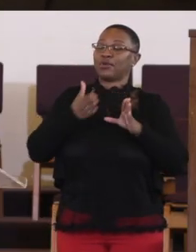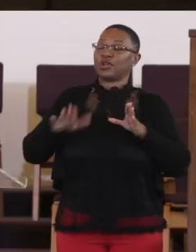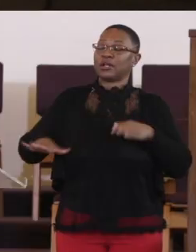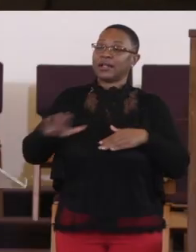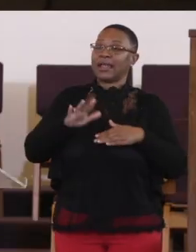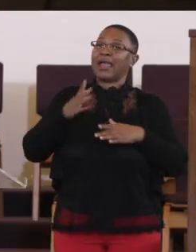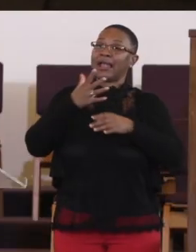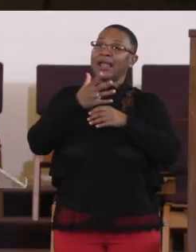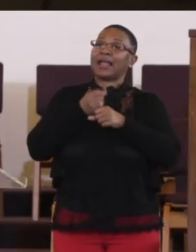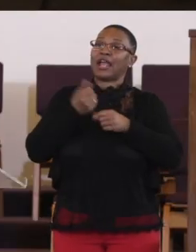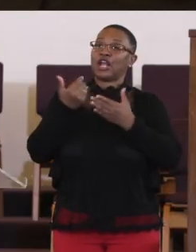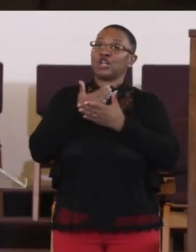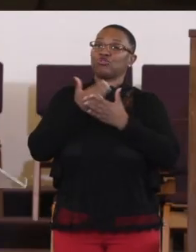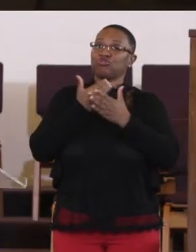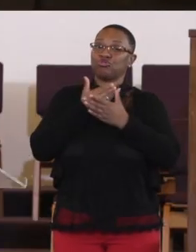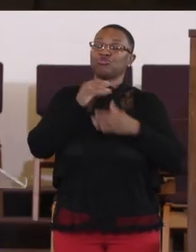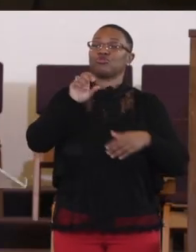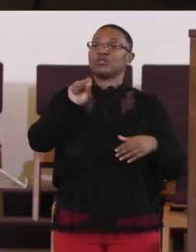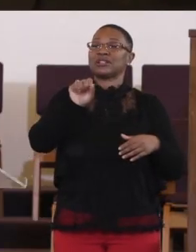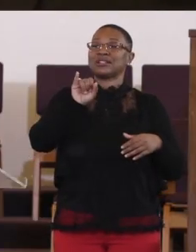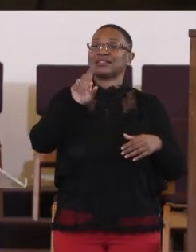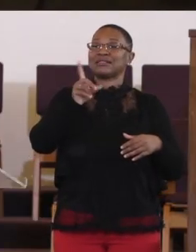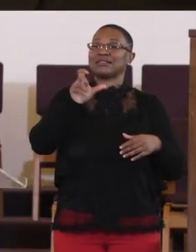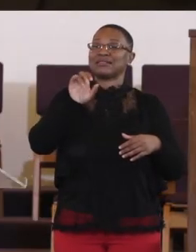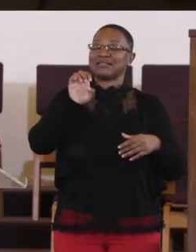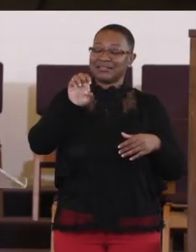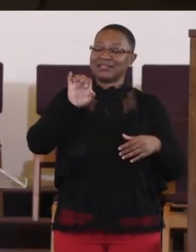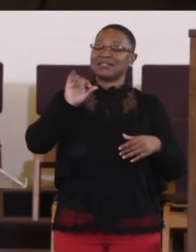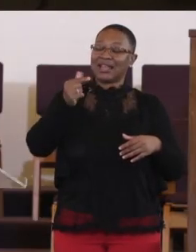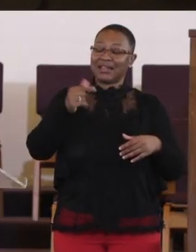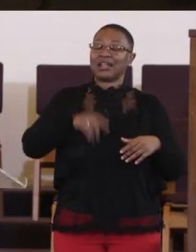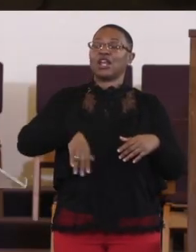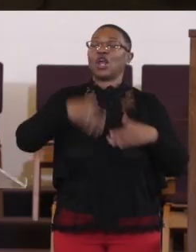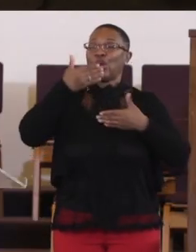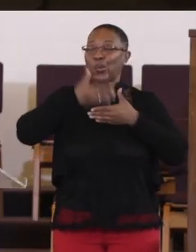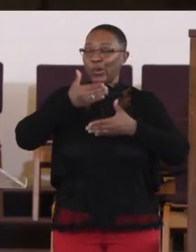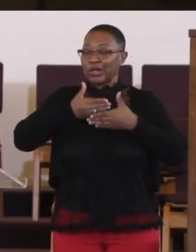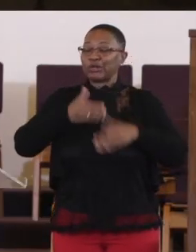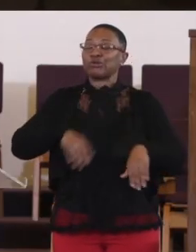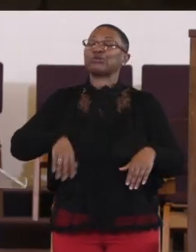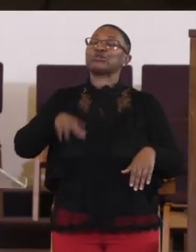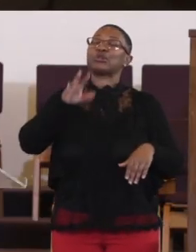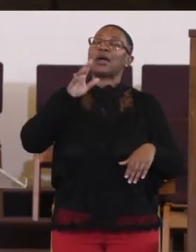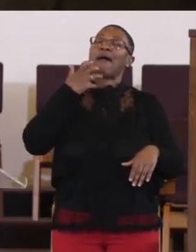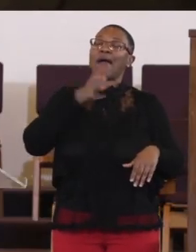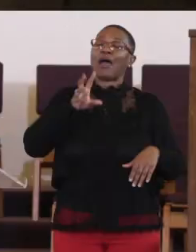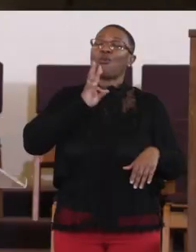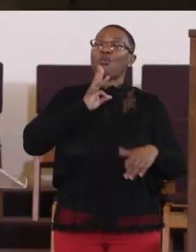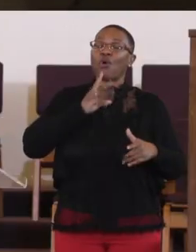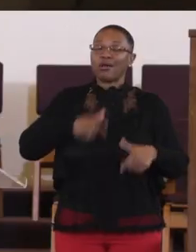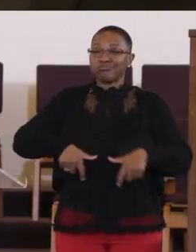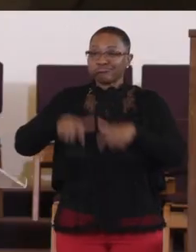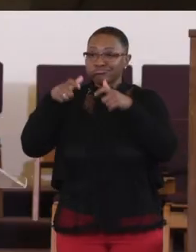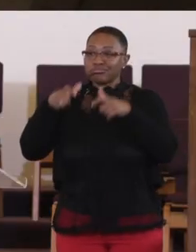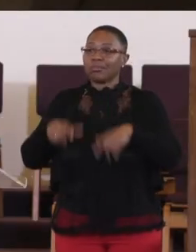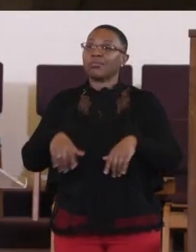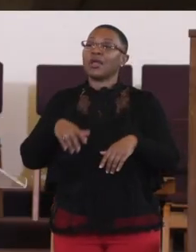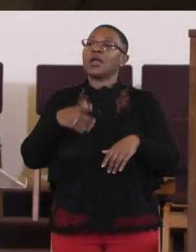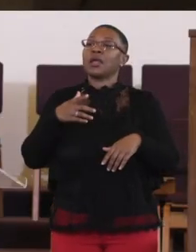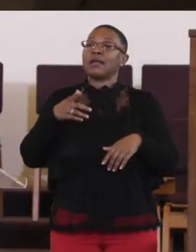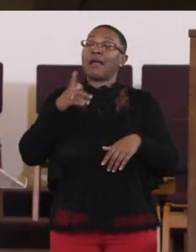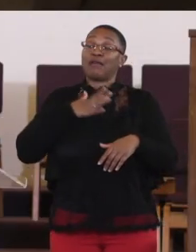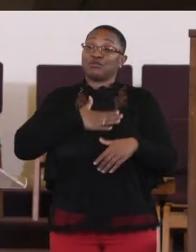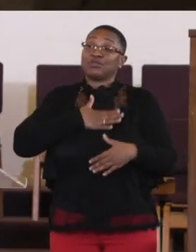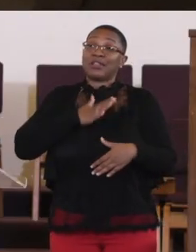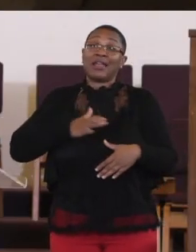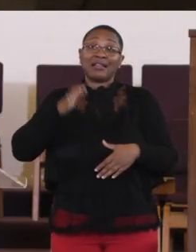new sidings, new windows, hot water tanks, central air. I was very appreciative that they listened to us, and